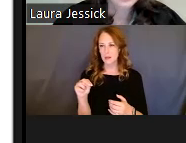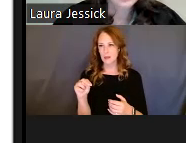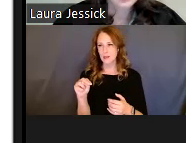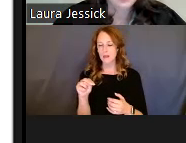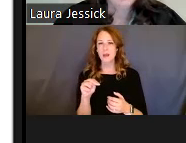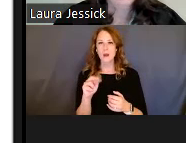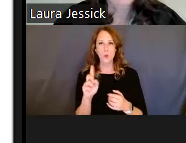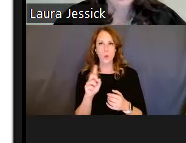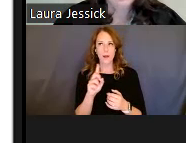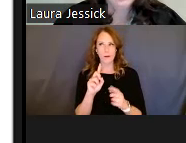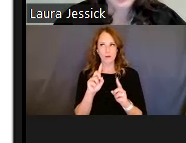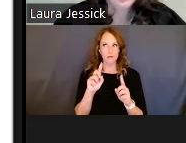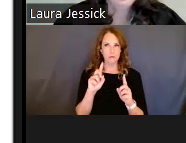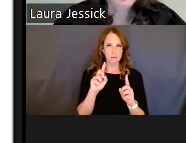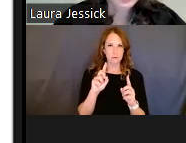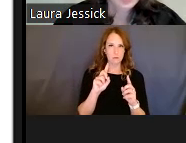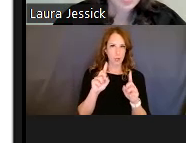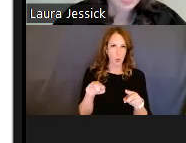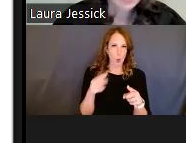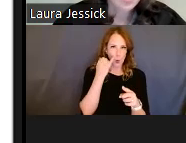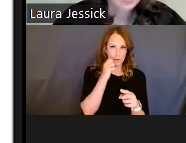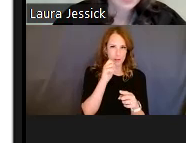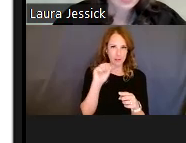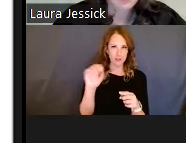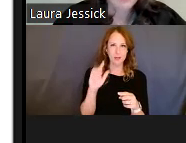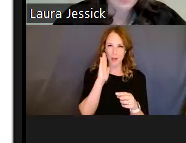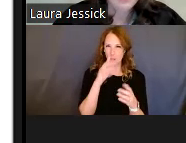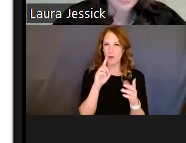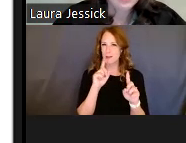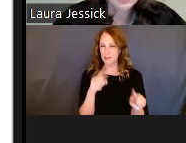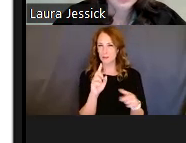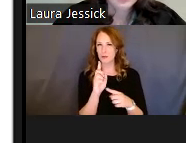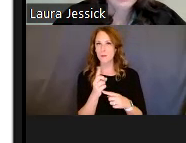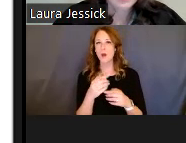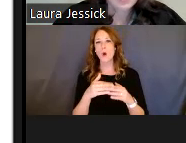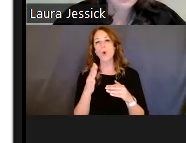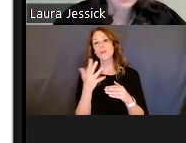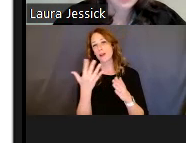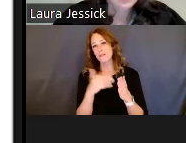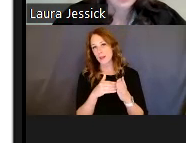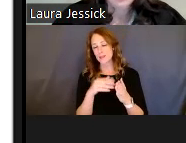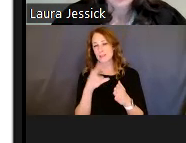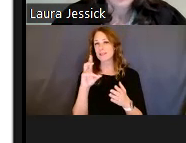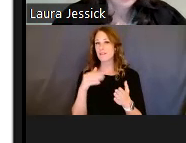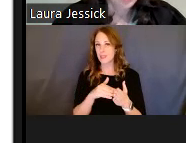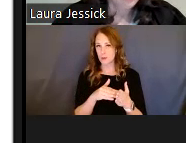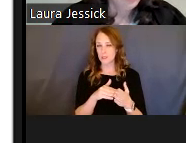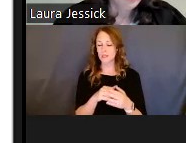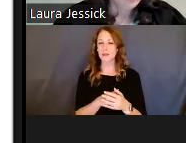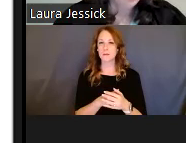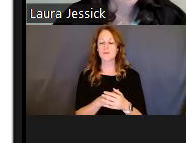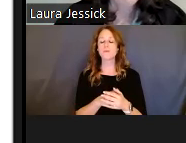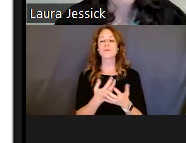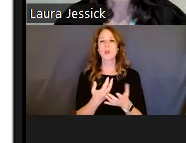where they went, and I will address that in a moment. So we also see over 5,000 and 7,000.